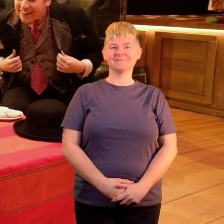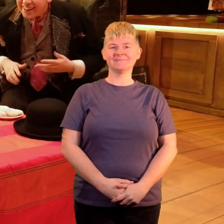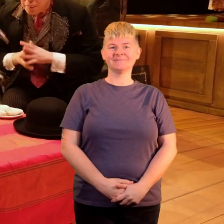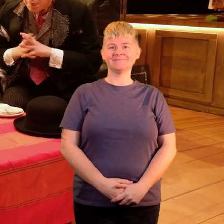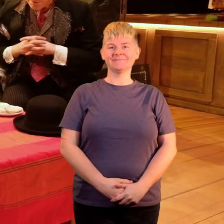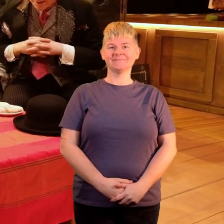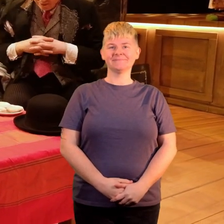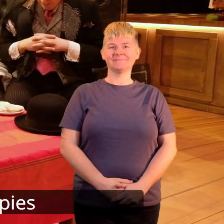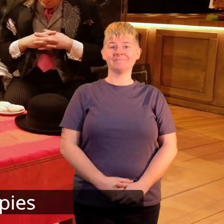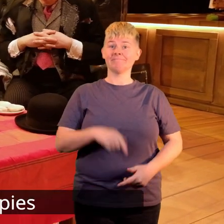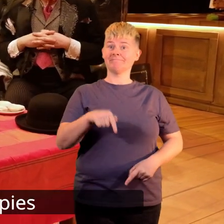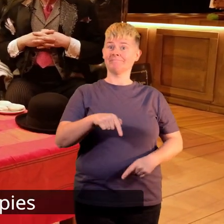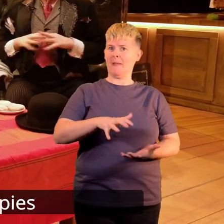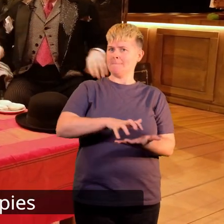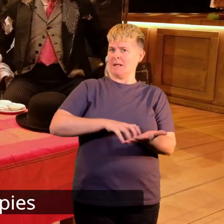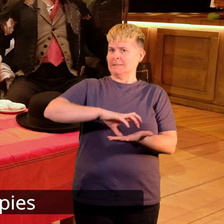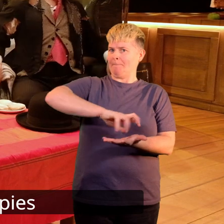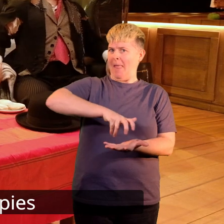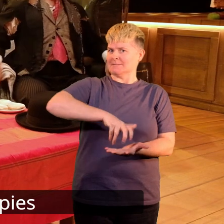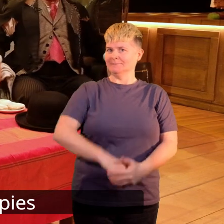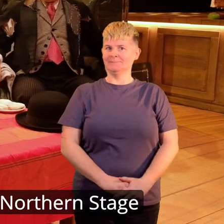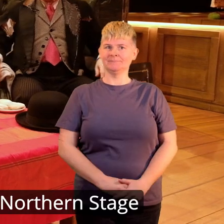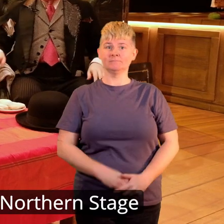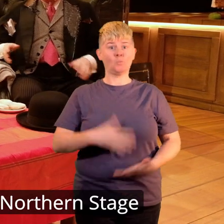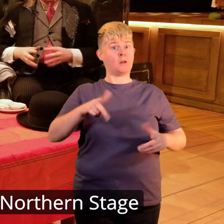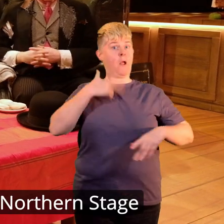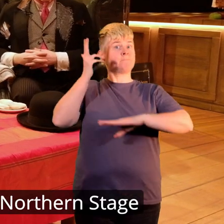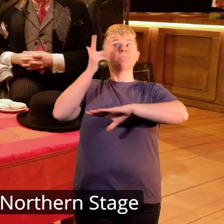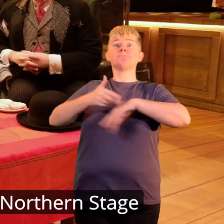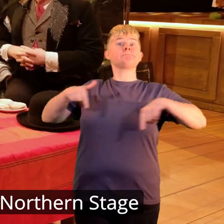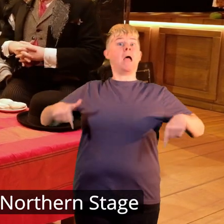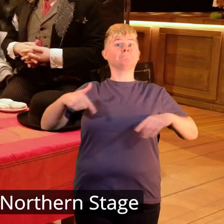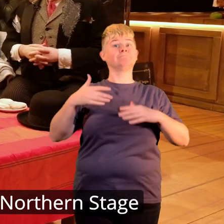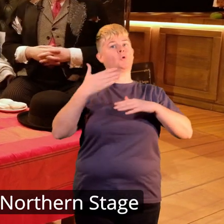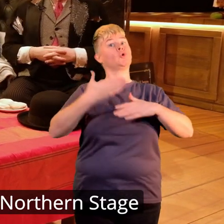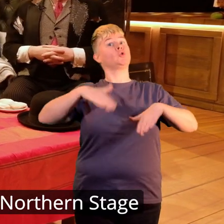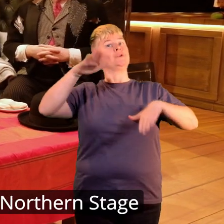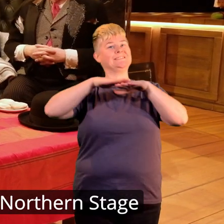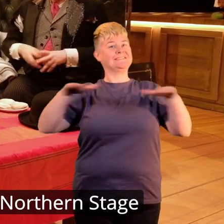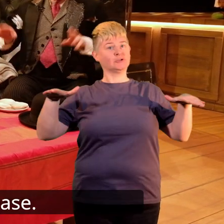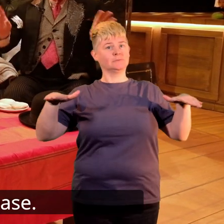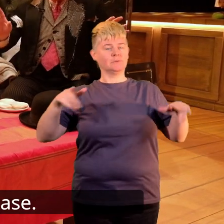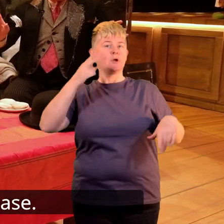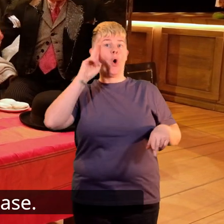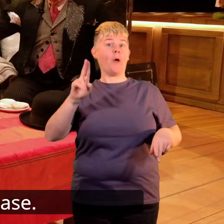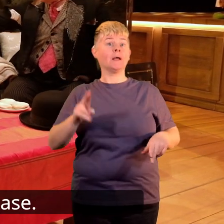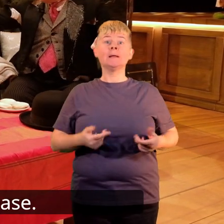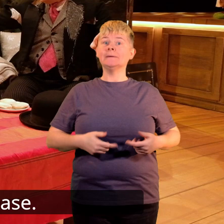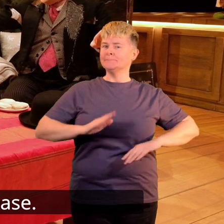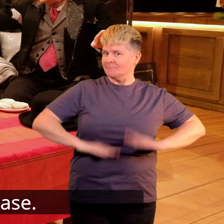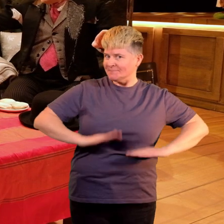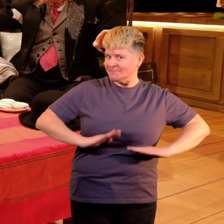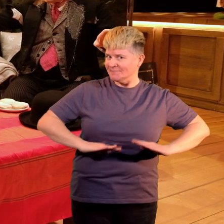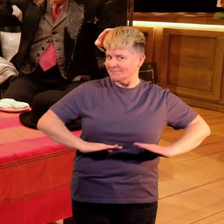Lovely. This, minus the mince pies, is where we filmed the show with Northern Stage. It's called, drum